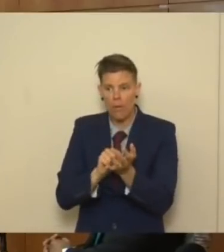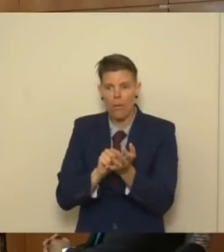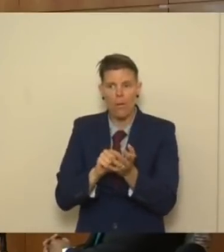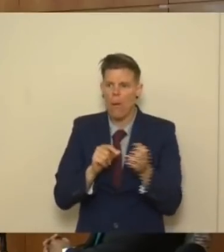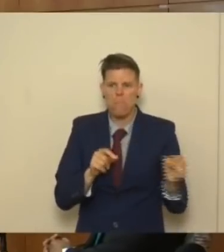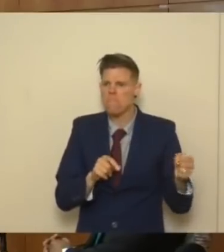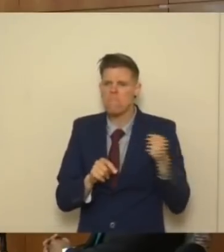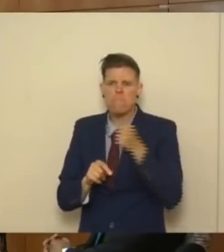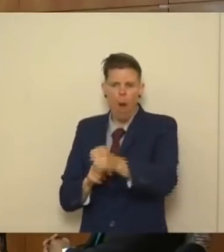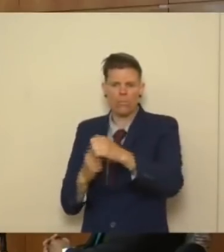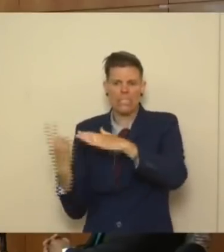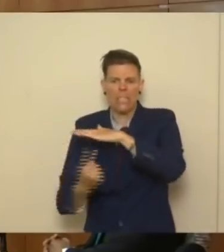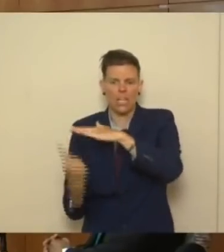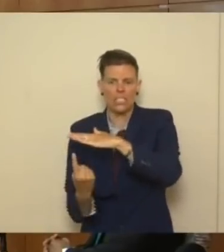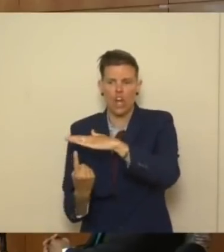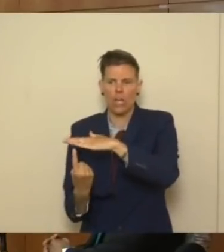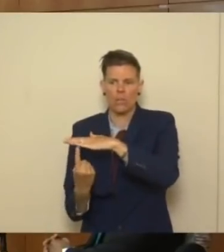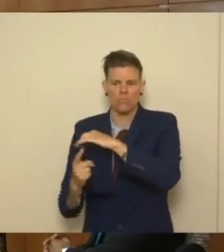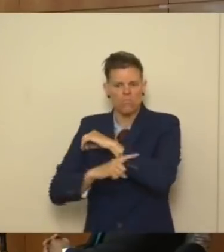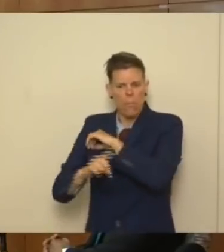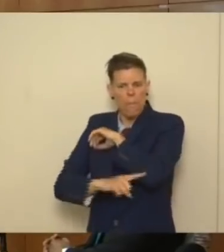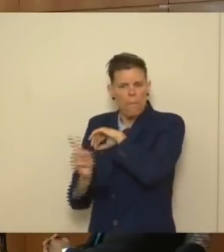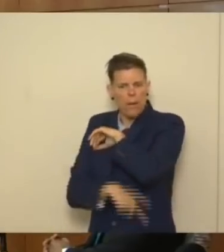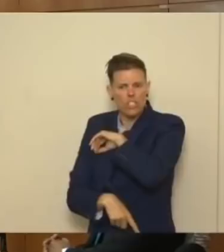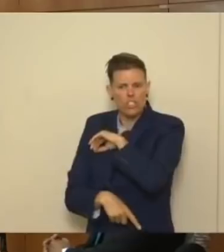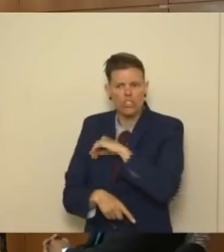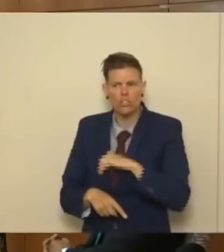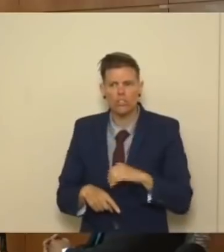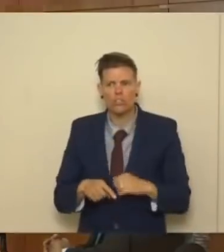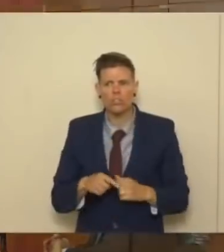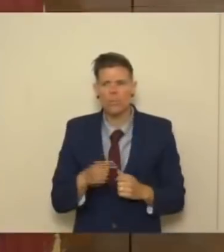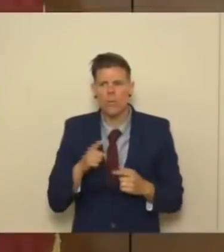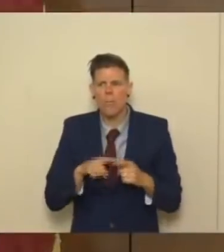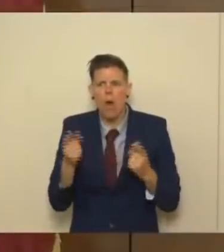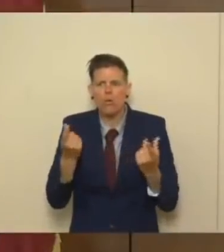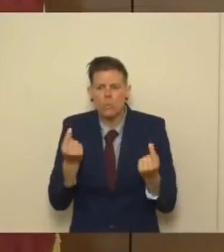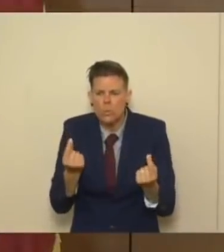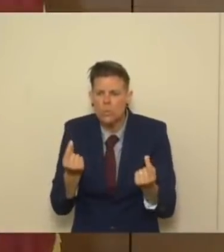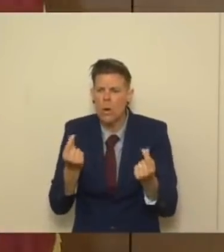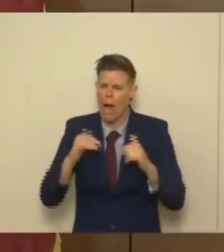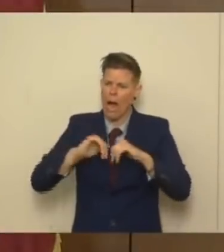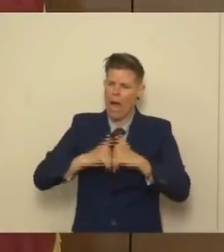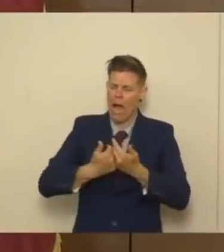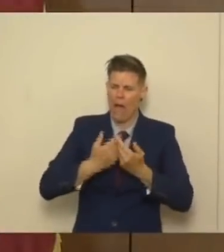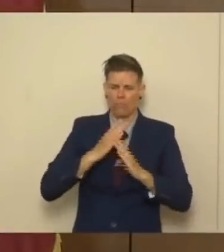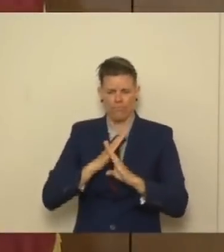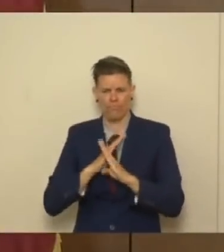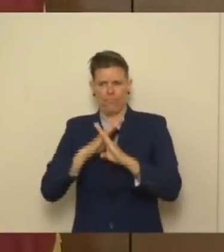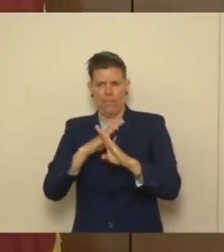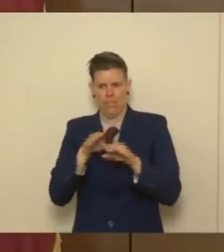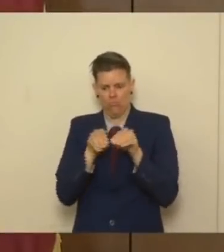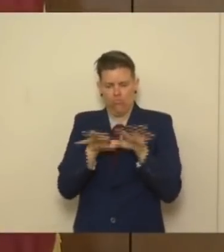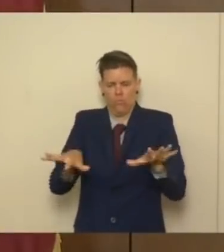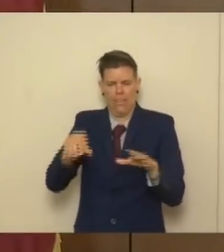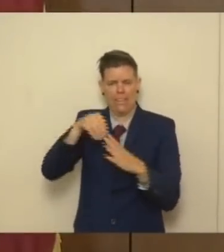that the COVID-19 infection rate there is? All right, Michael, thank you for the question.